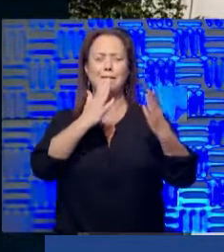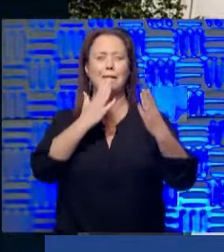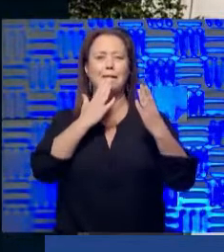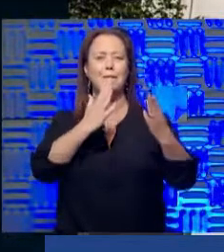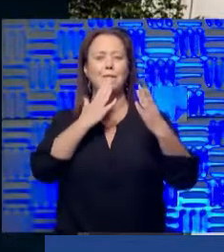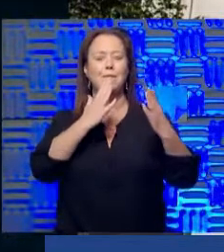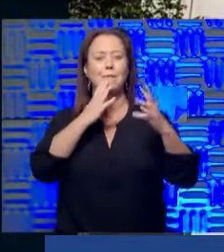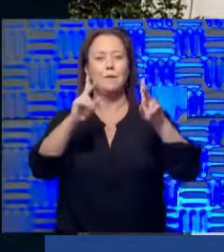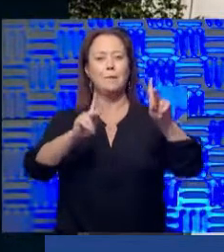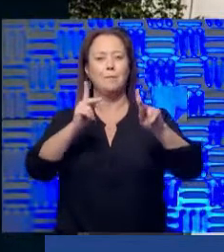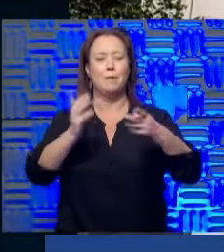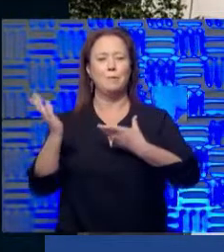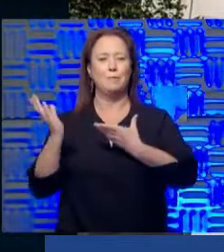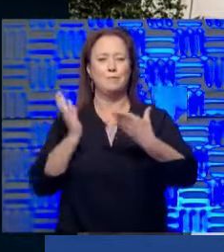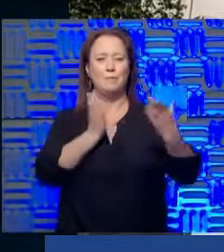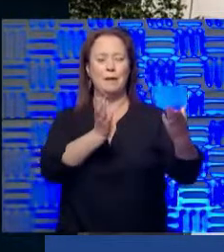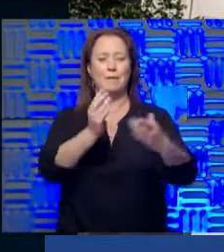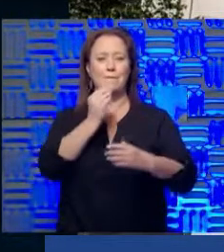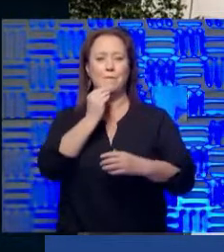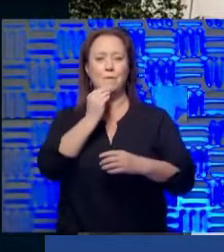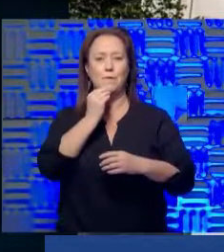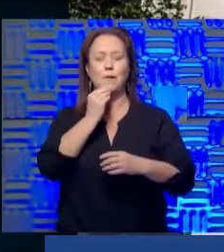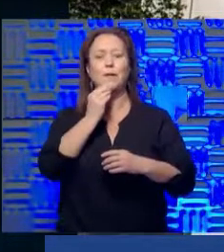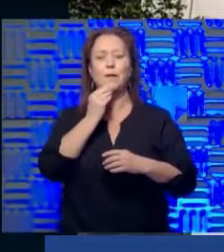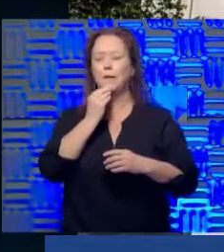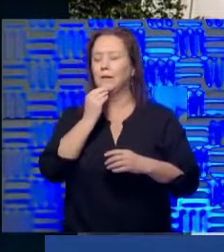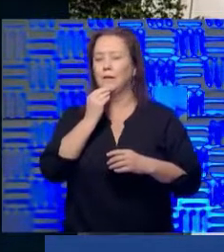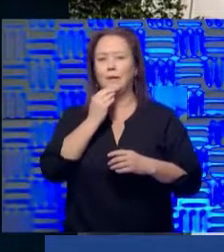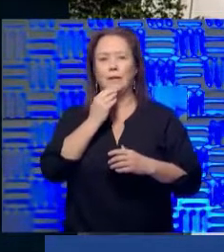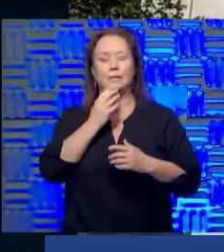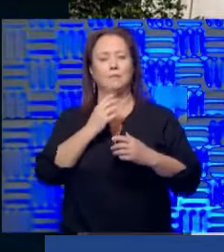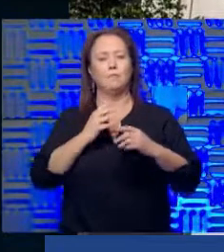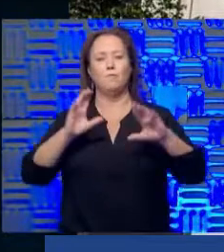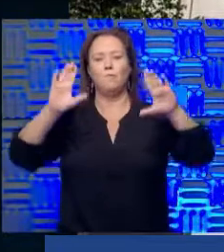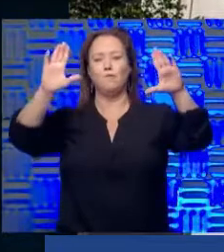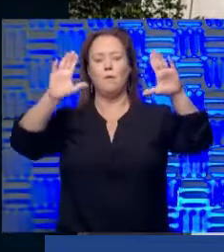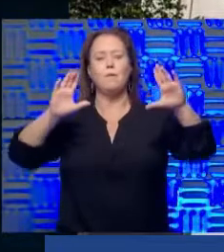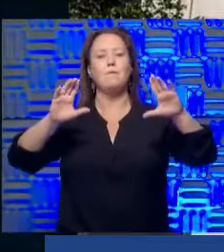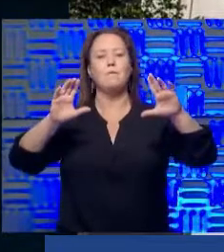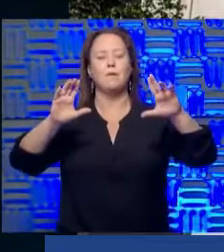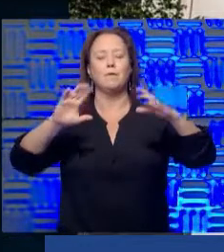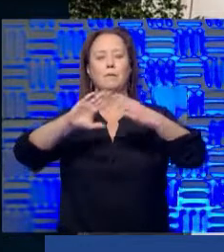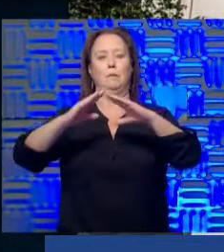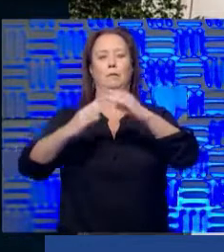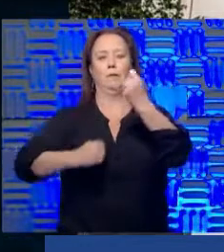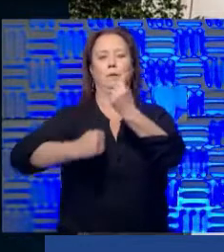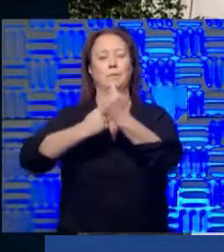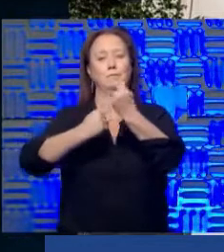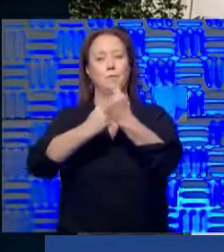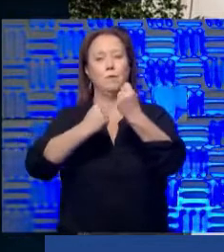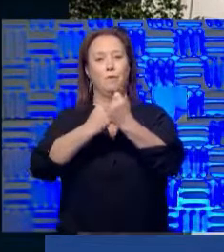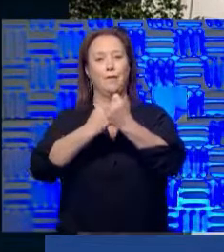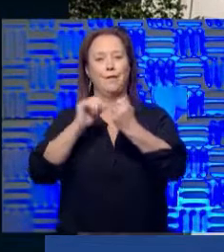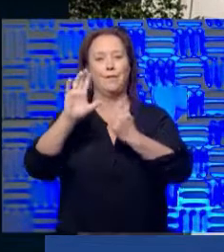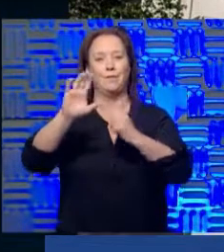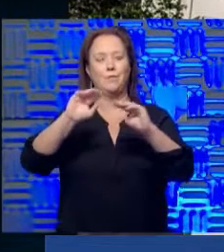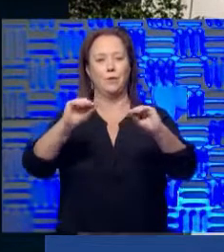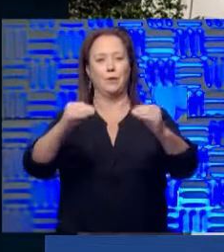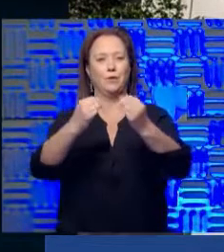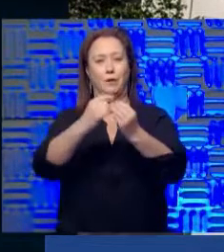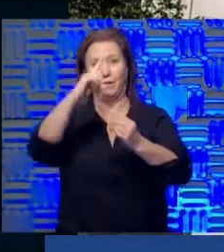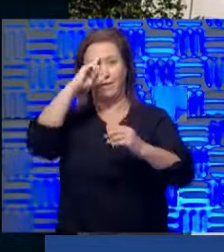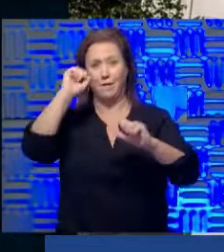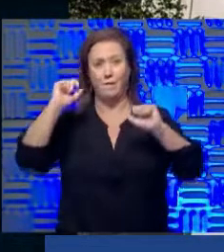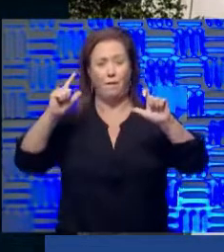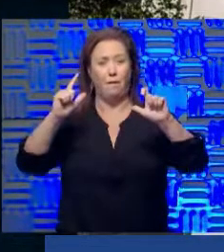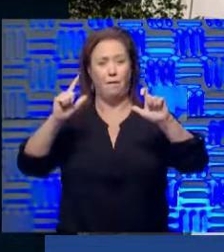to the people who do that. It is a measure of public support and a great work that this organization has done when you think of all the places